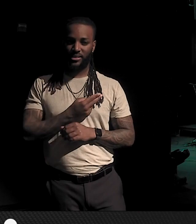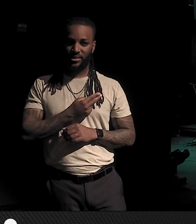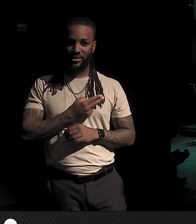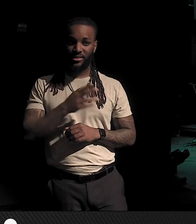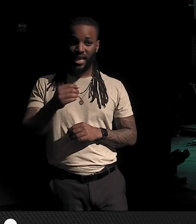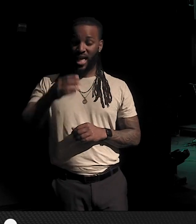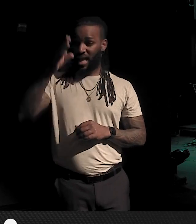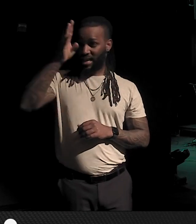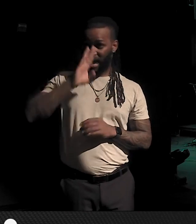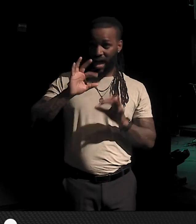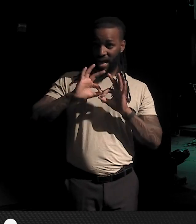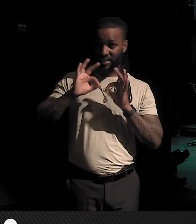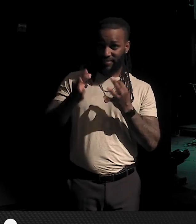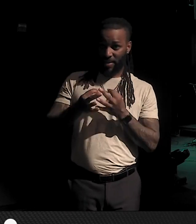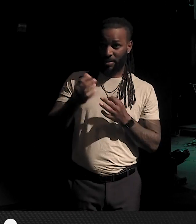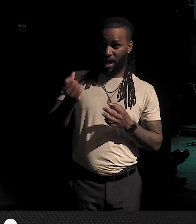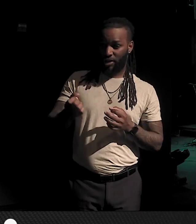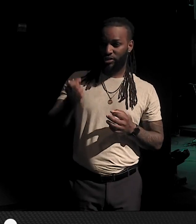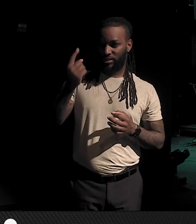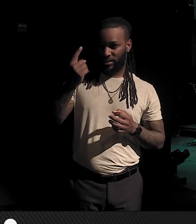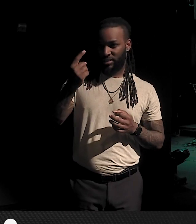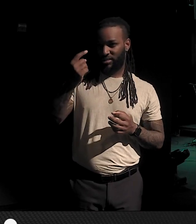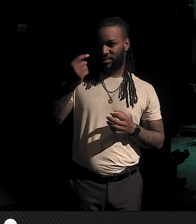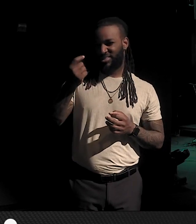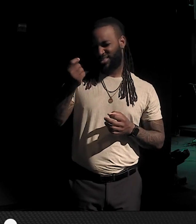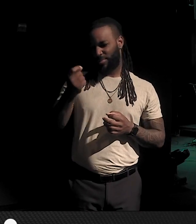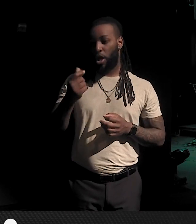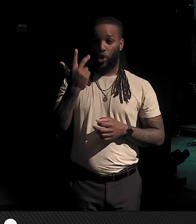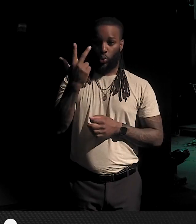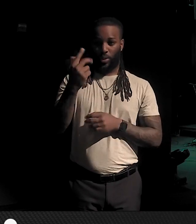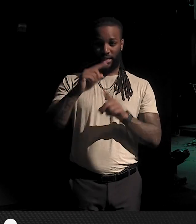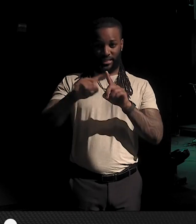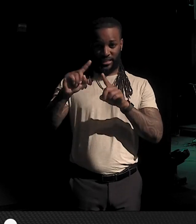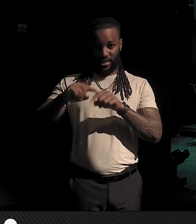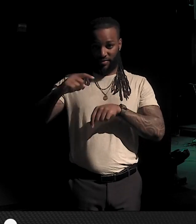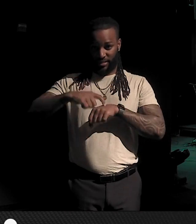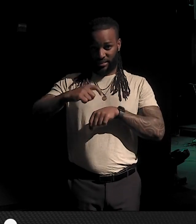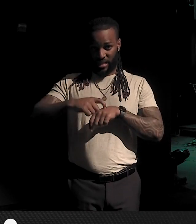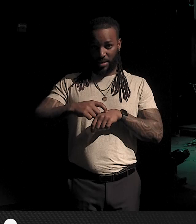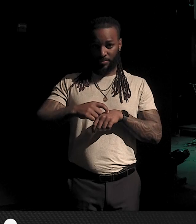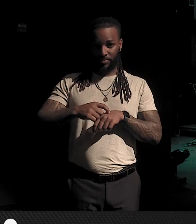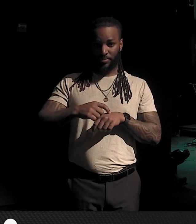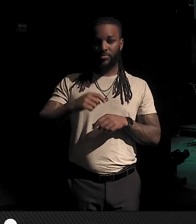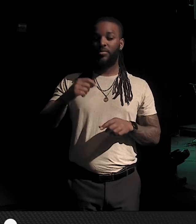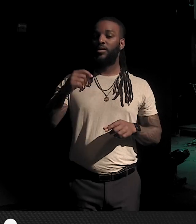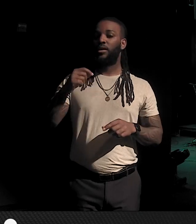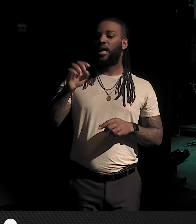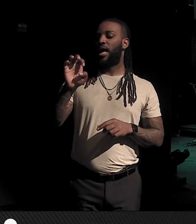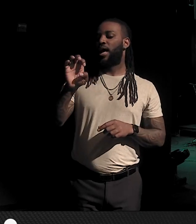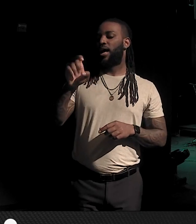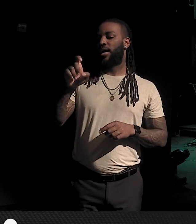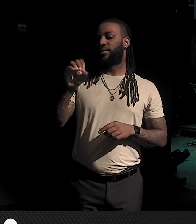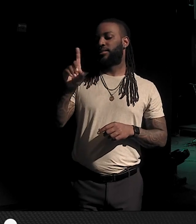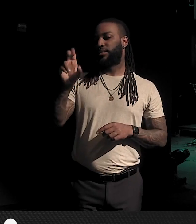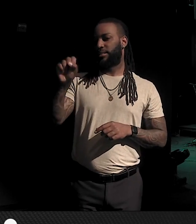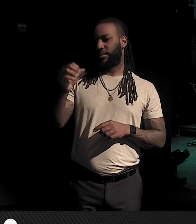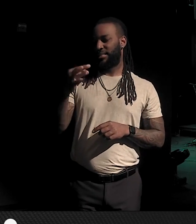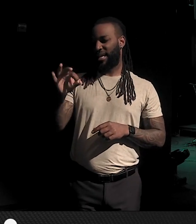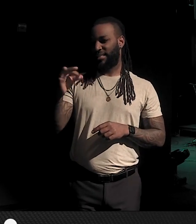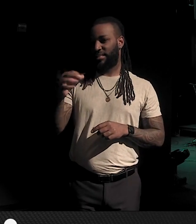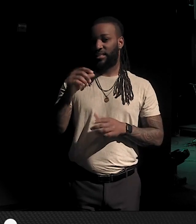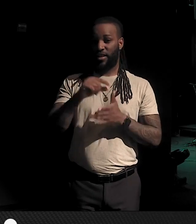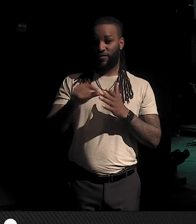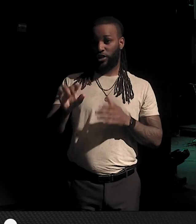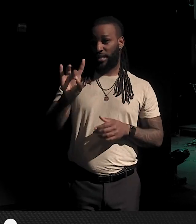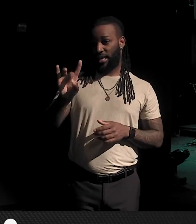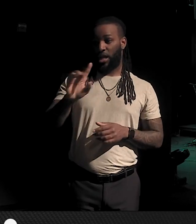And God's family understood it to a certain extent. Three different times they're going to say we do in the Bible. Like, well, Exodus 19, it says, verse